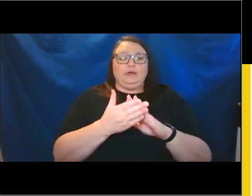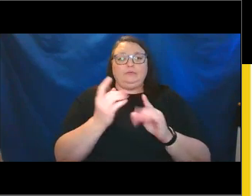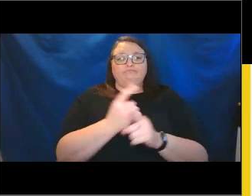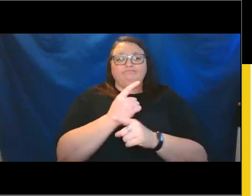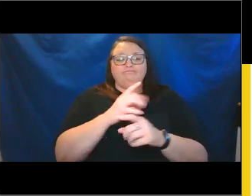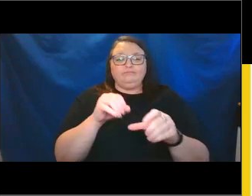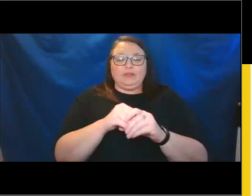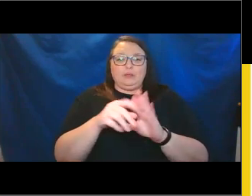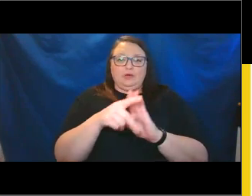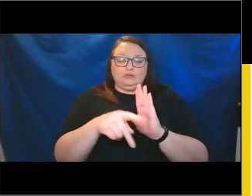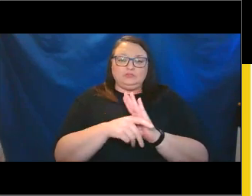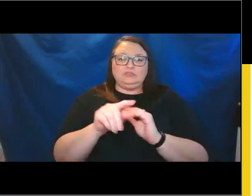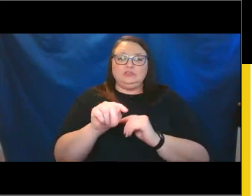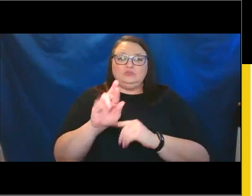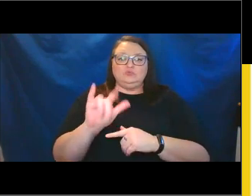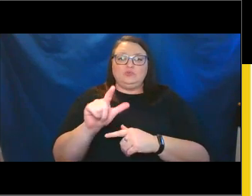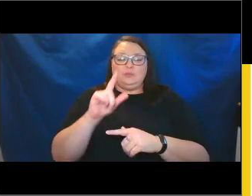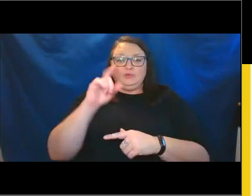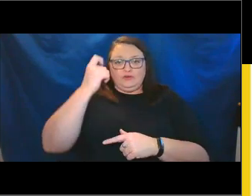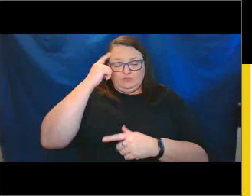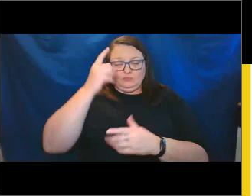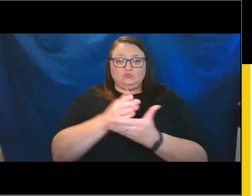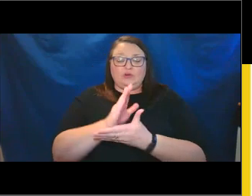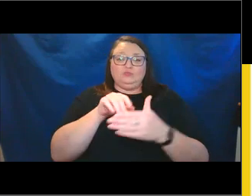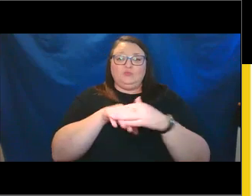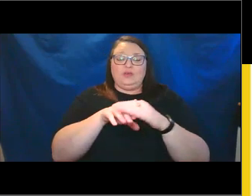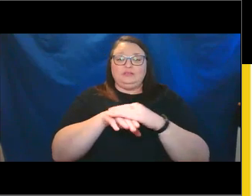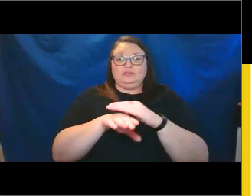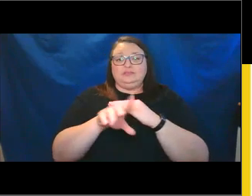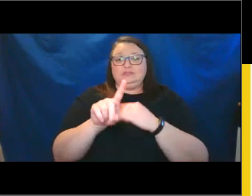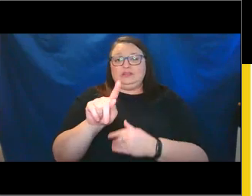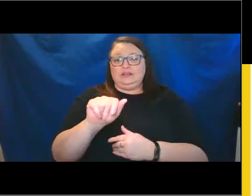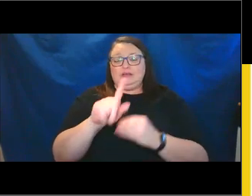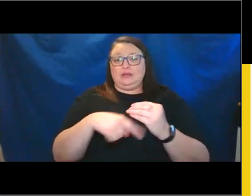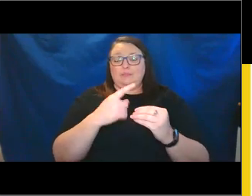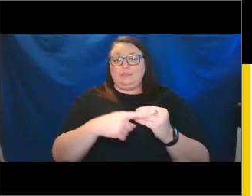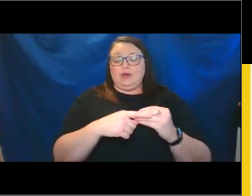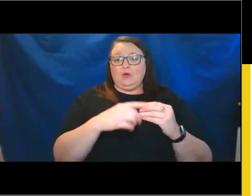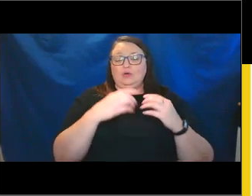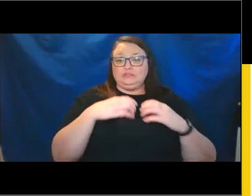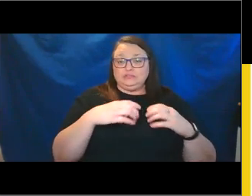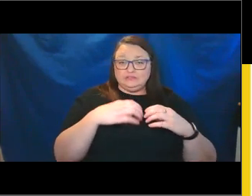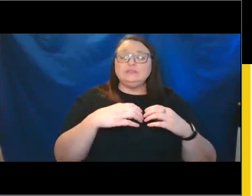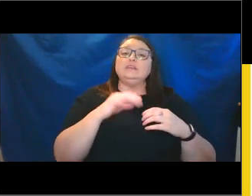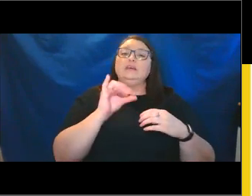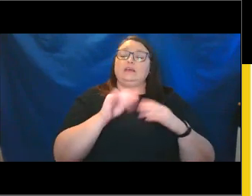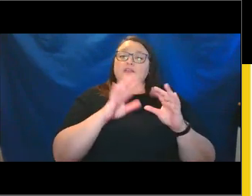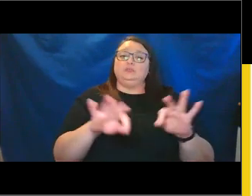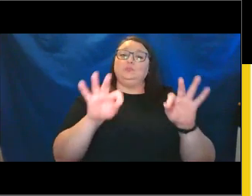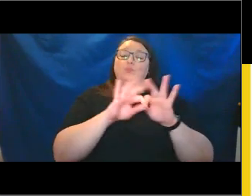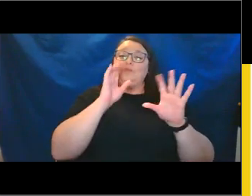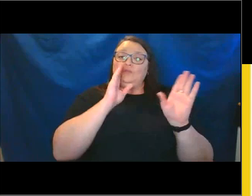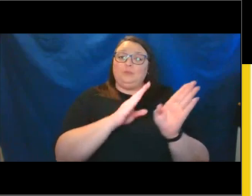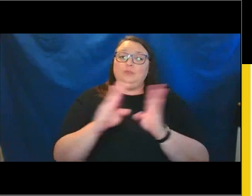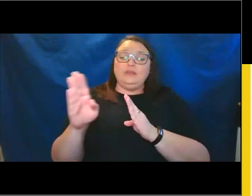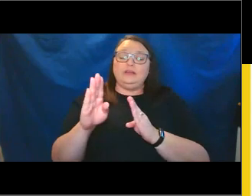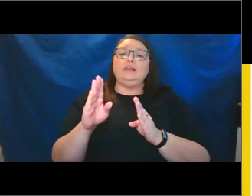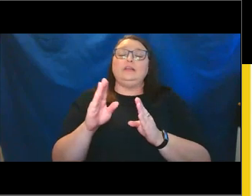tribal governments' right to access data regarding their citizens. Data access is key to planning and prioritizing policy